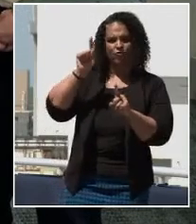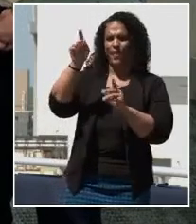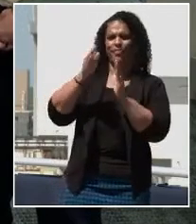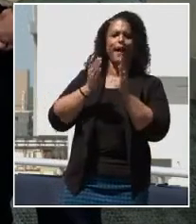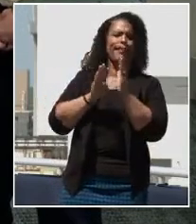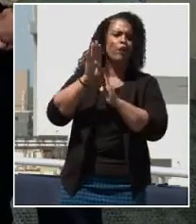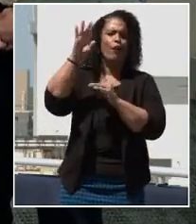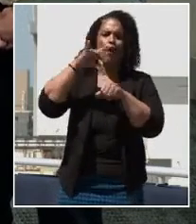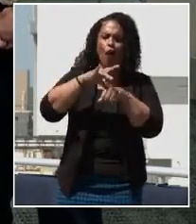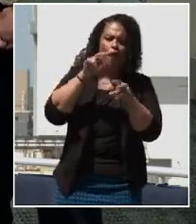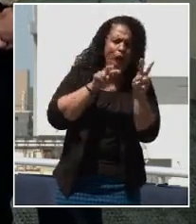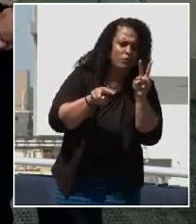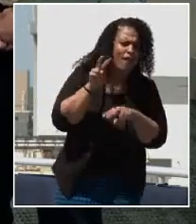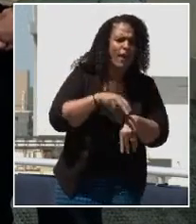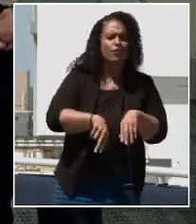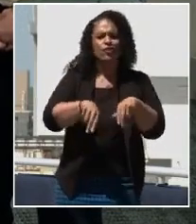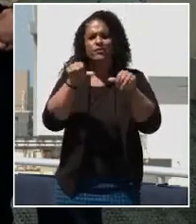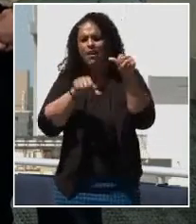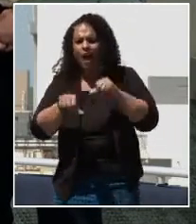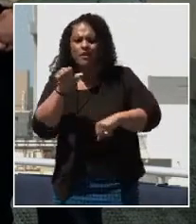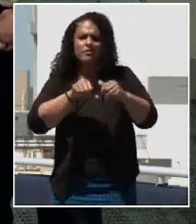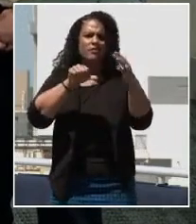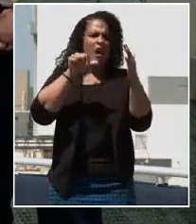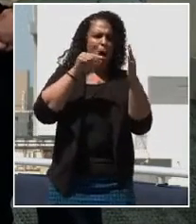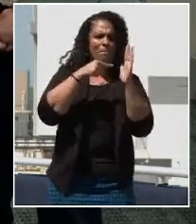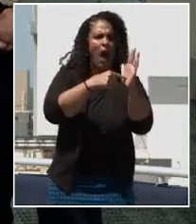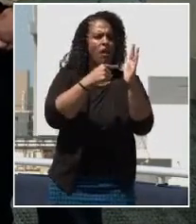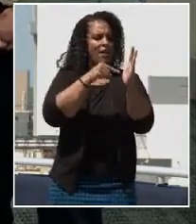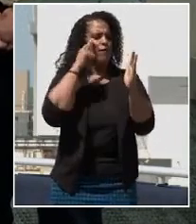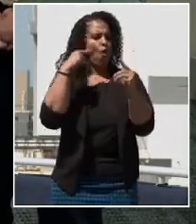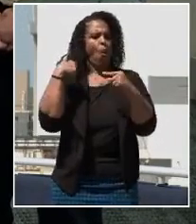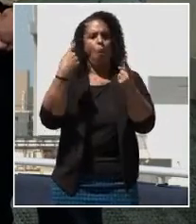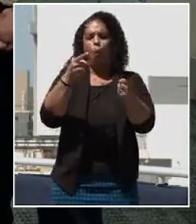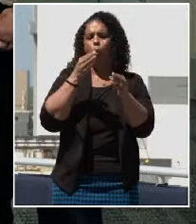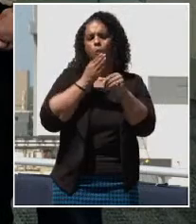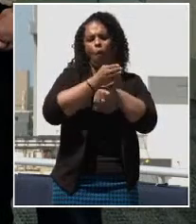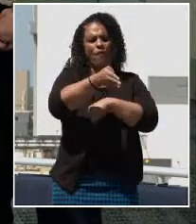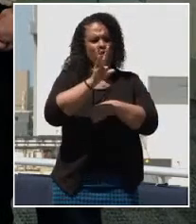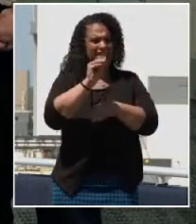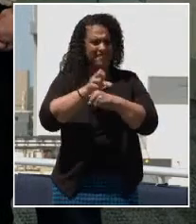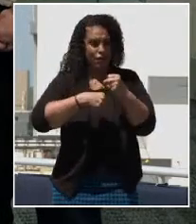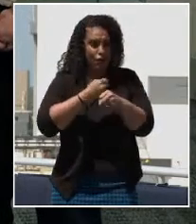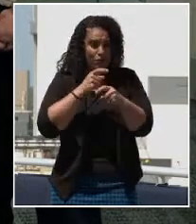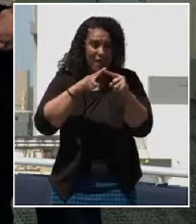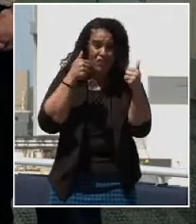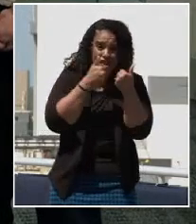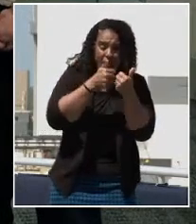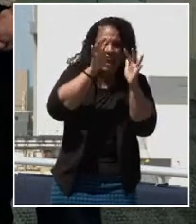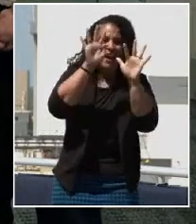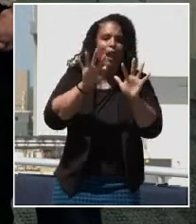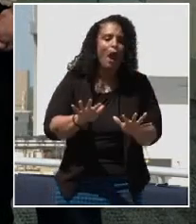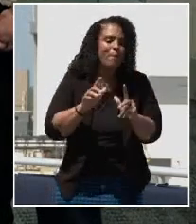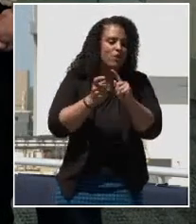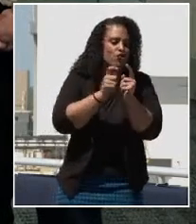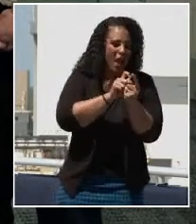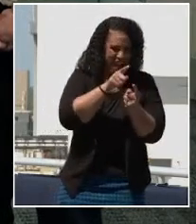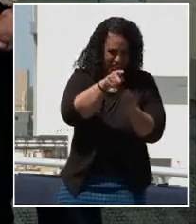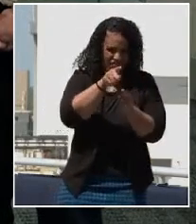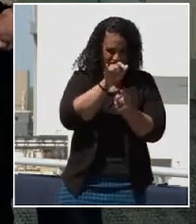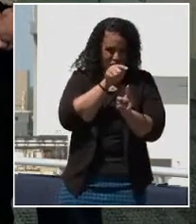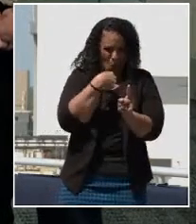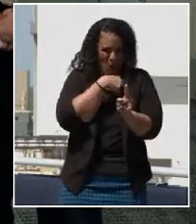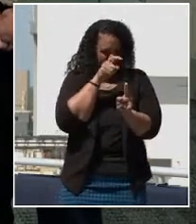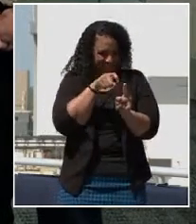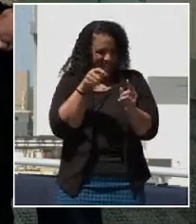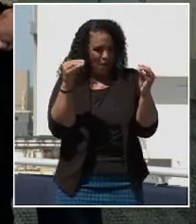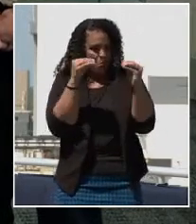observation science and modeling for over 60 years but the challenges of climate change in particular mean we